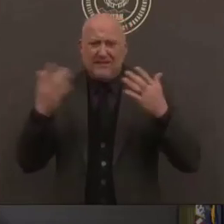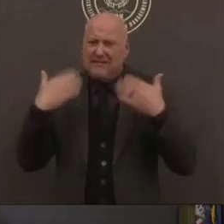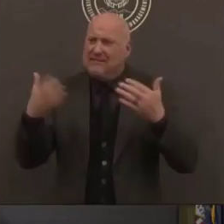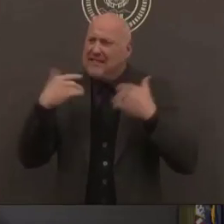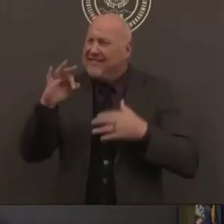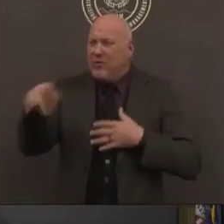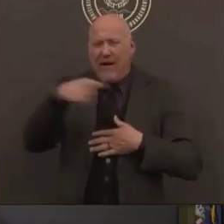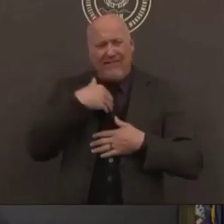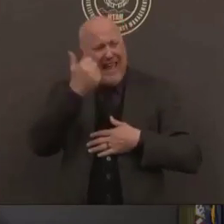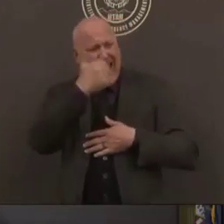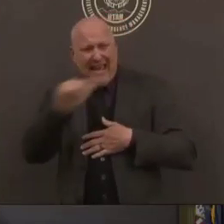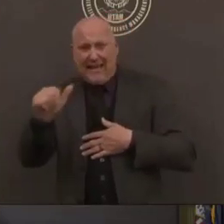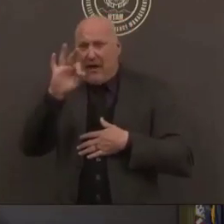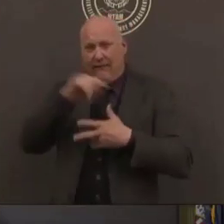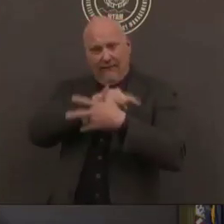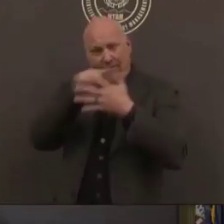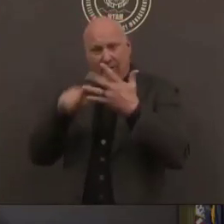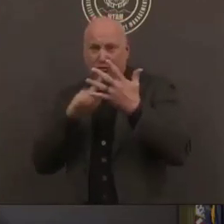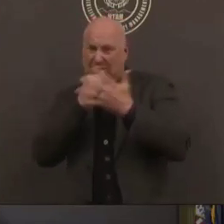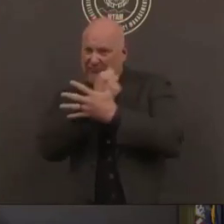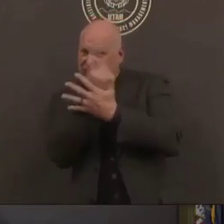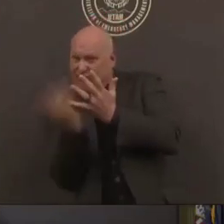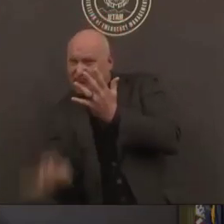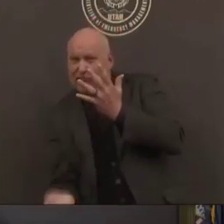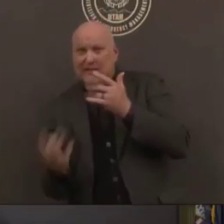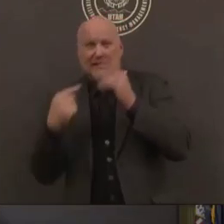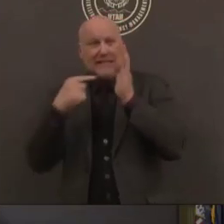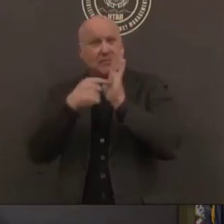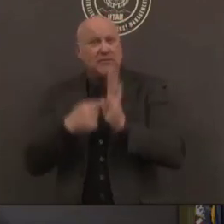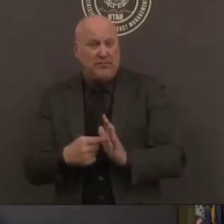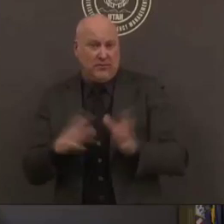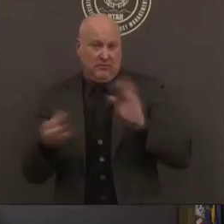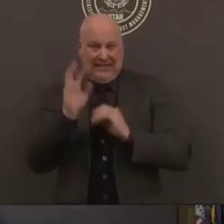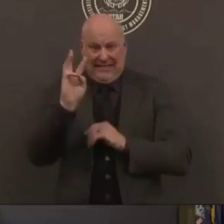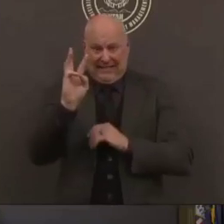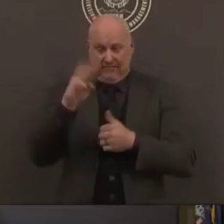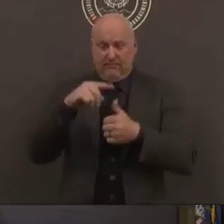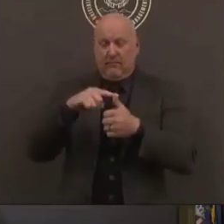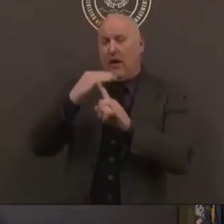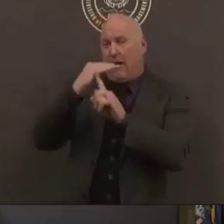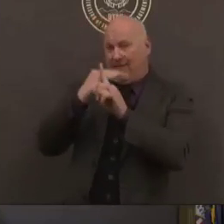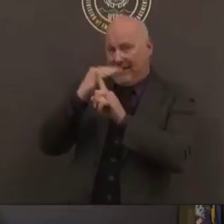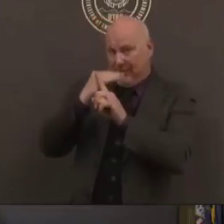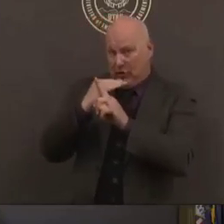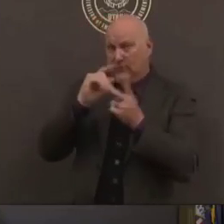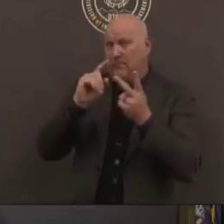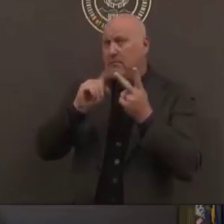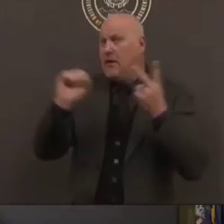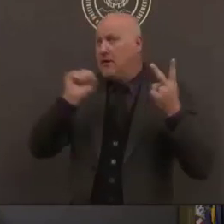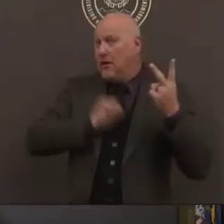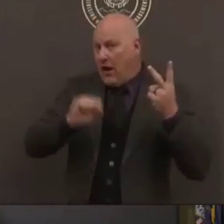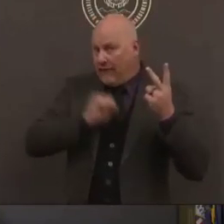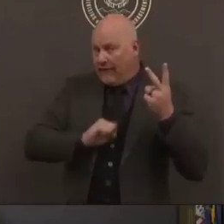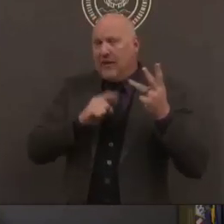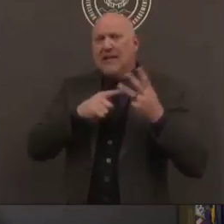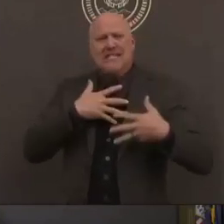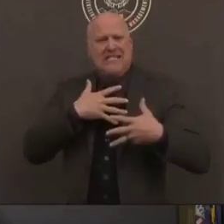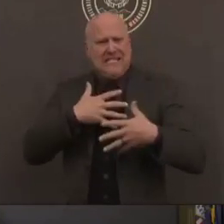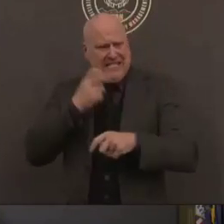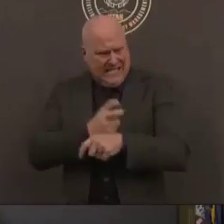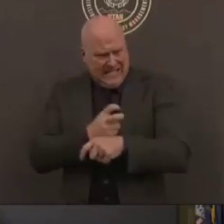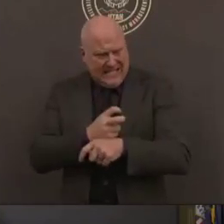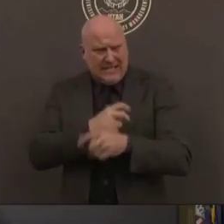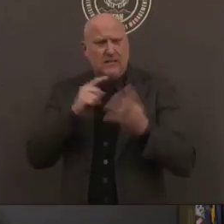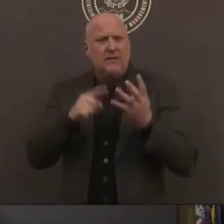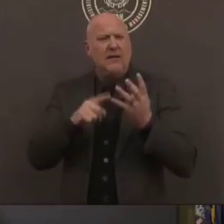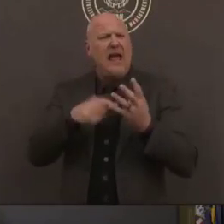tested. The 6 symptoms are fever, cough, shortness of breath, muscle aches and